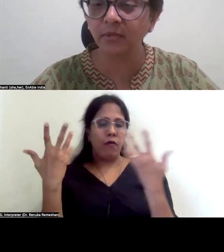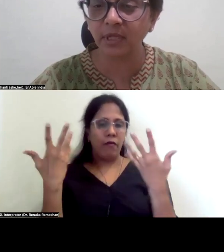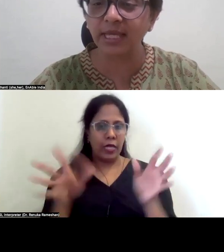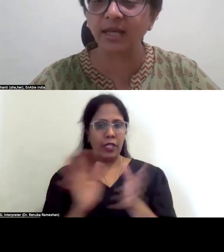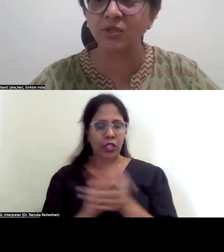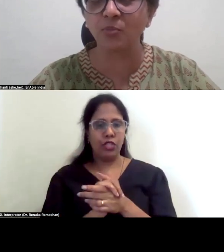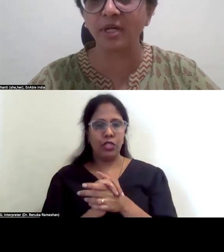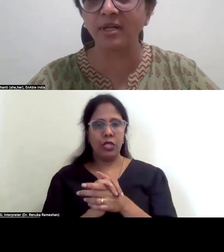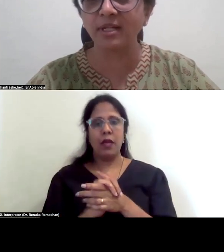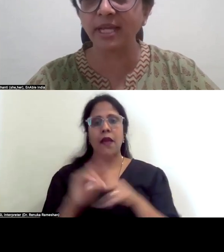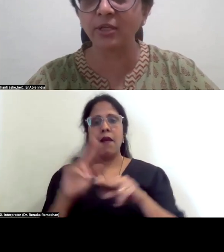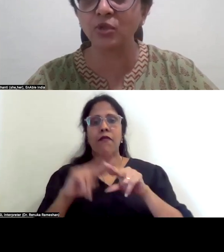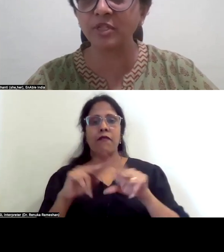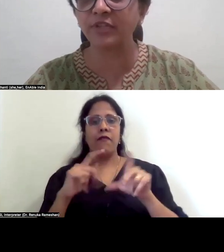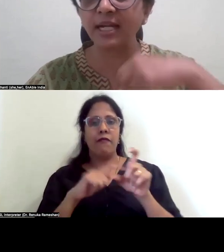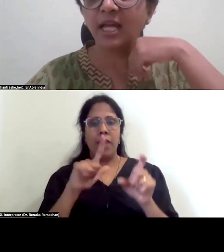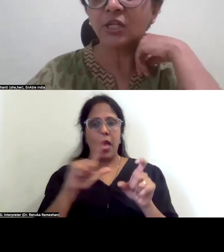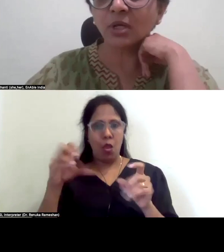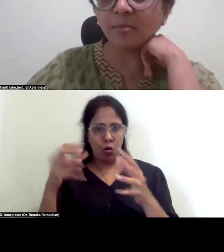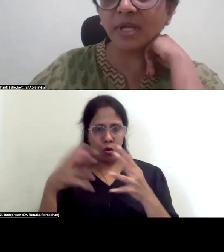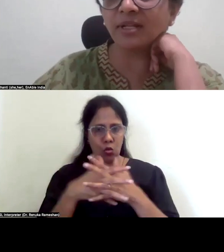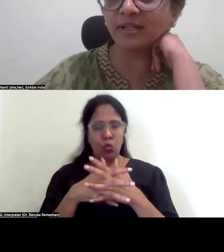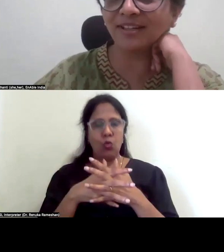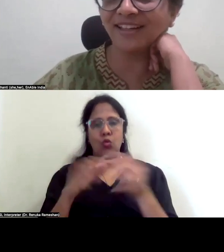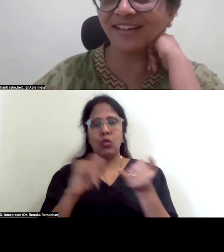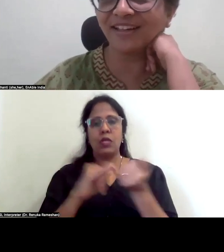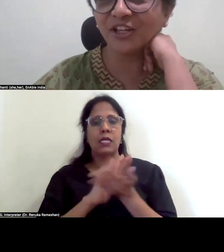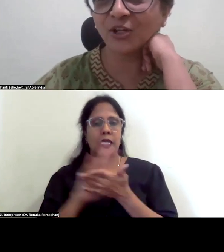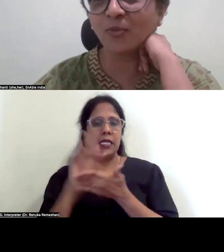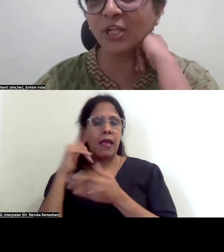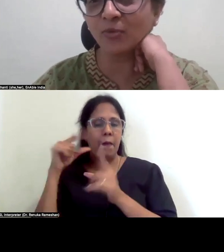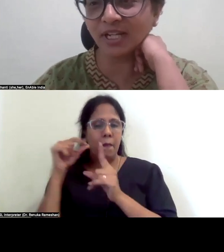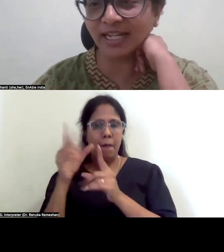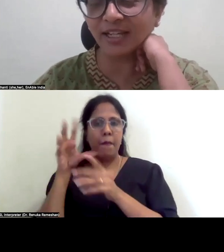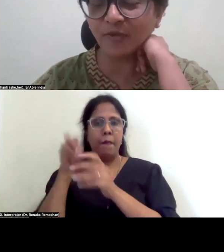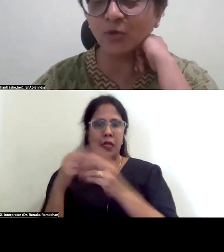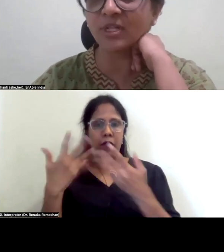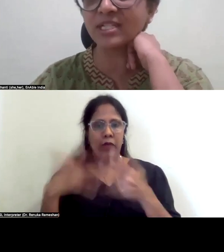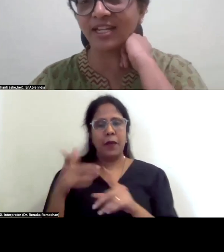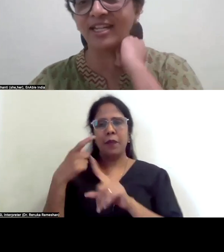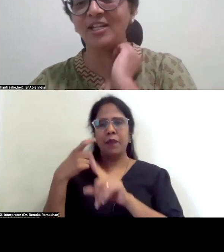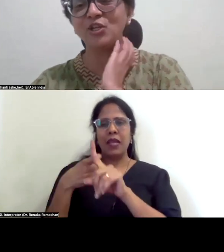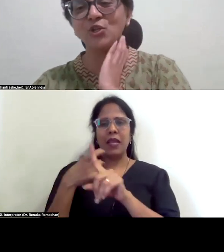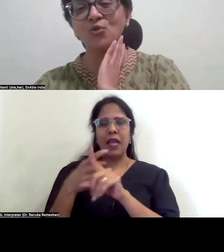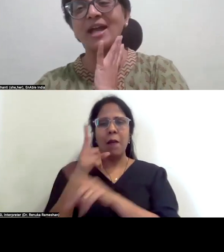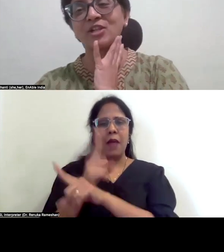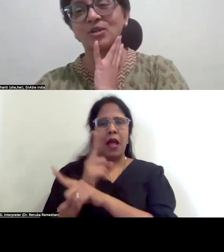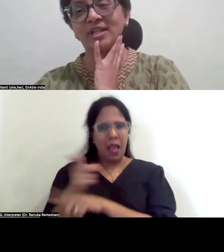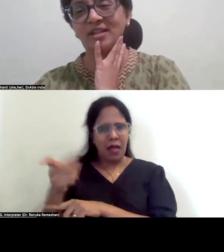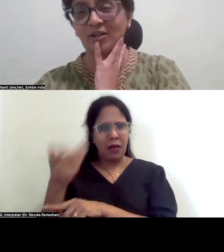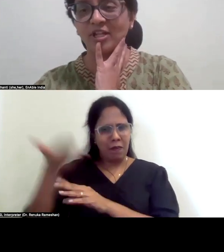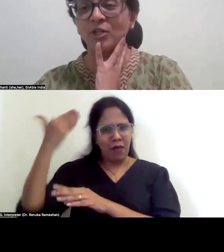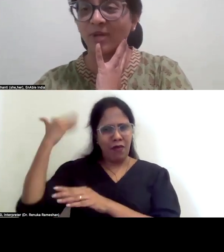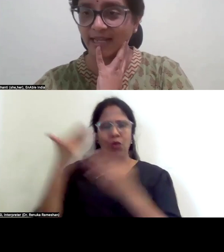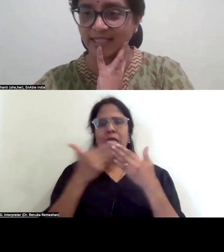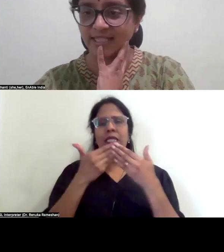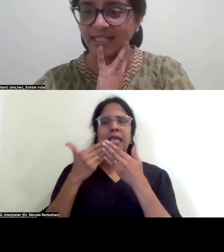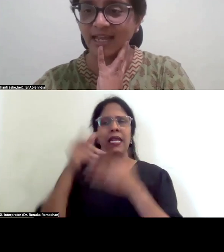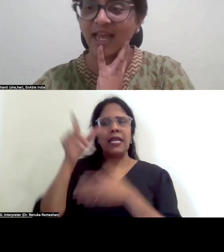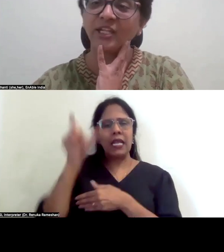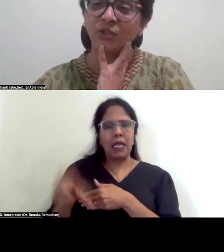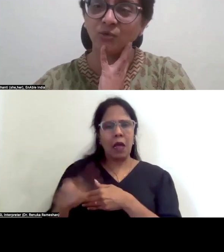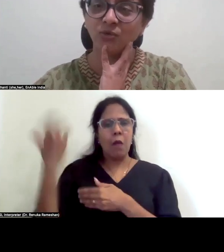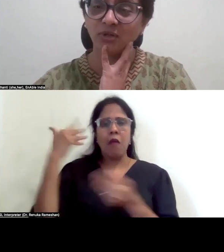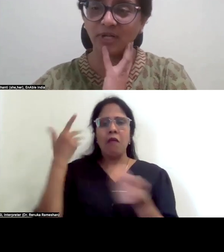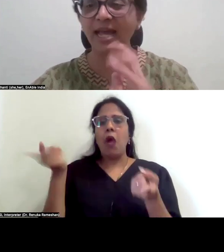Yes. Yeah, super. Thank you so much for that. So, Kamal, when you were studying, you actually got into an